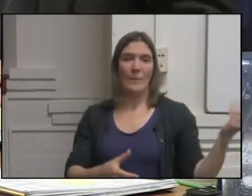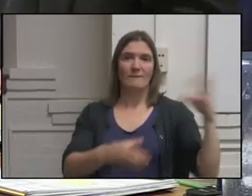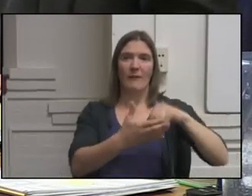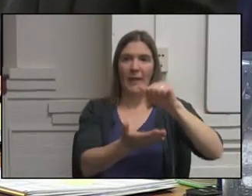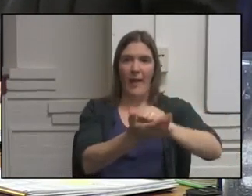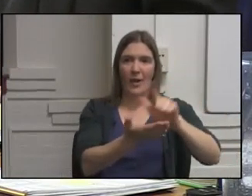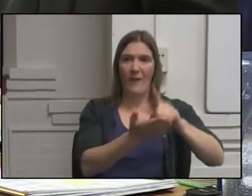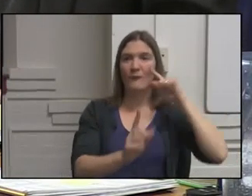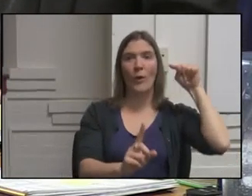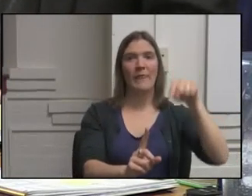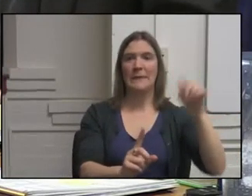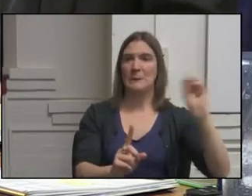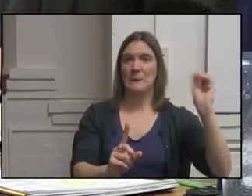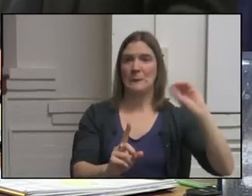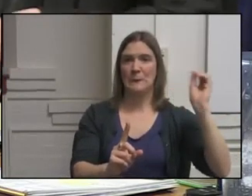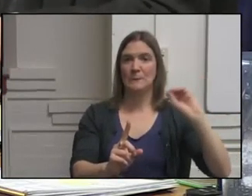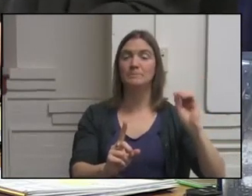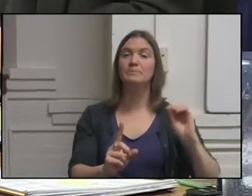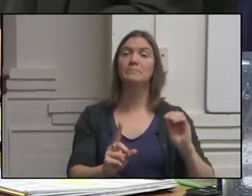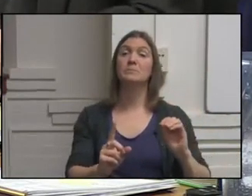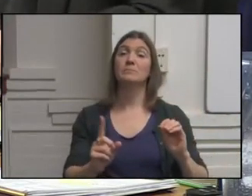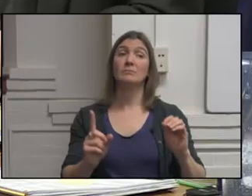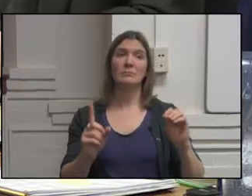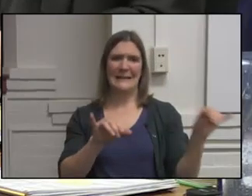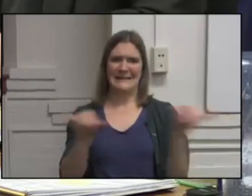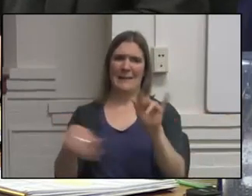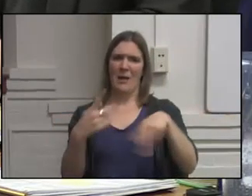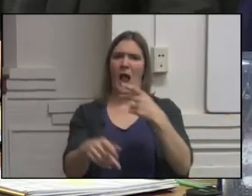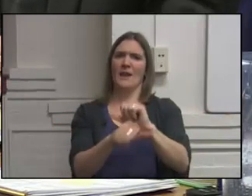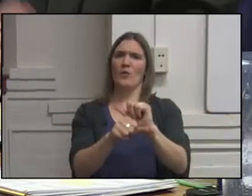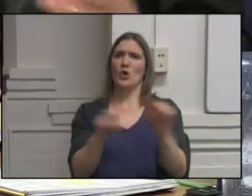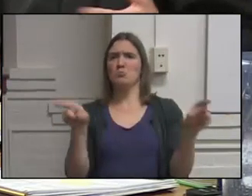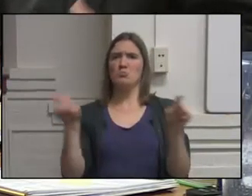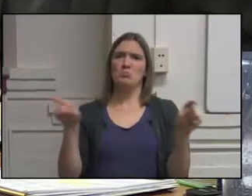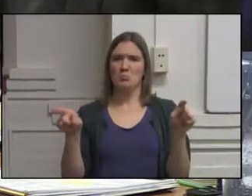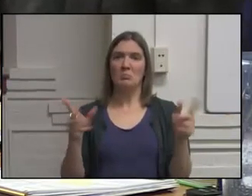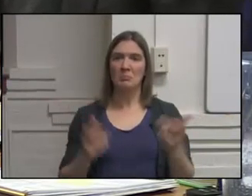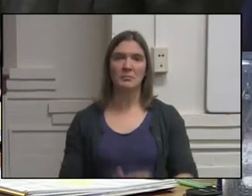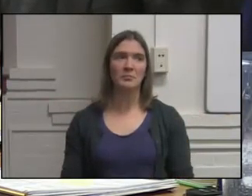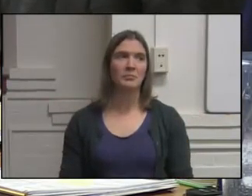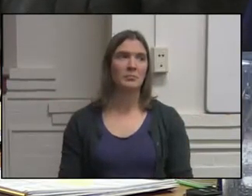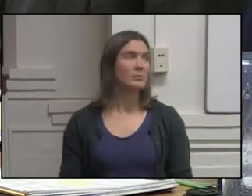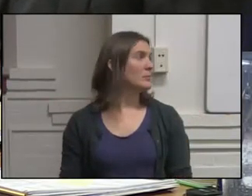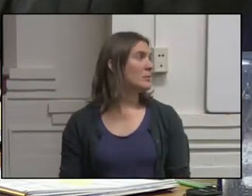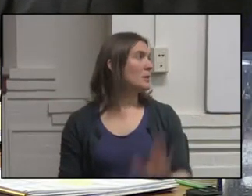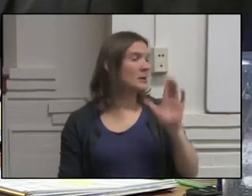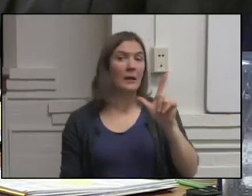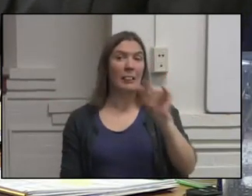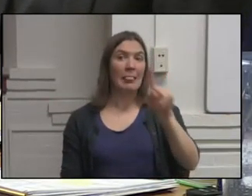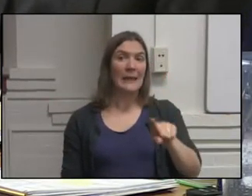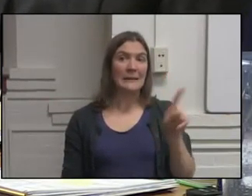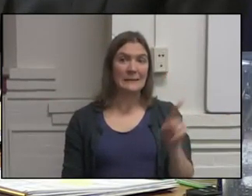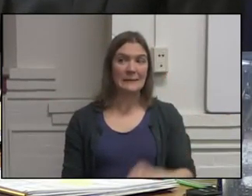involved in this particular piece of work. They do a lot of similar work in our community around other projects. May I add